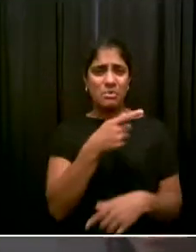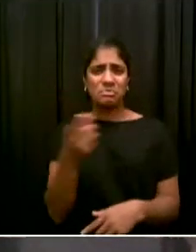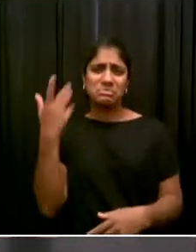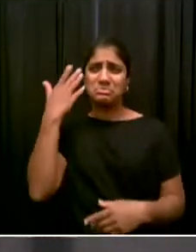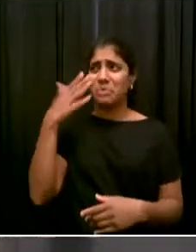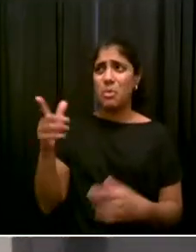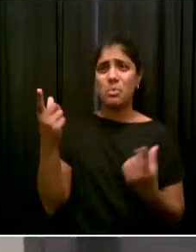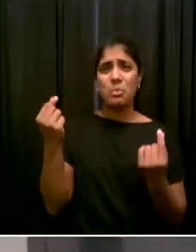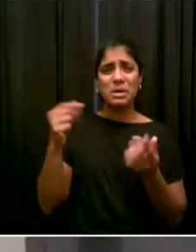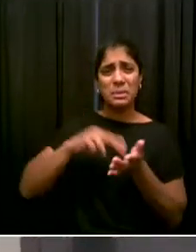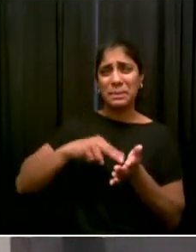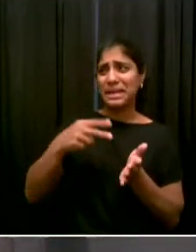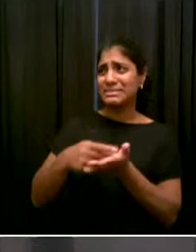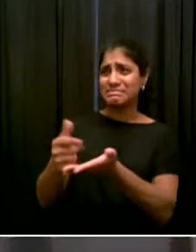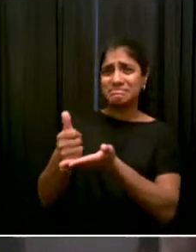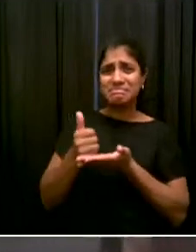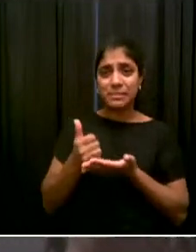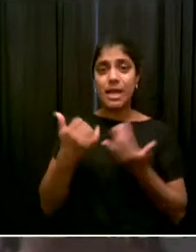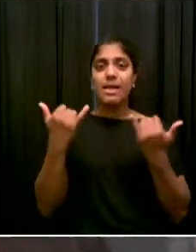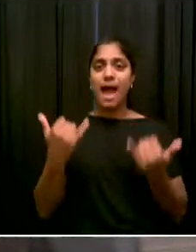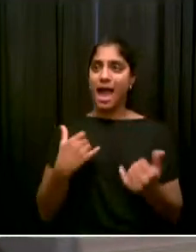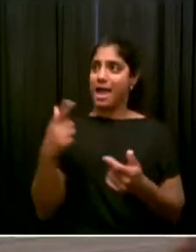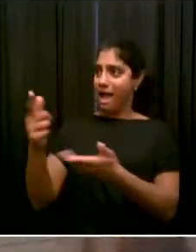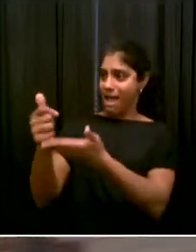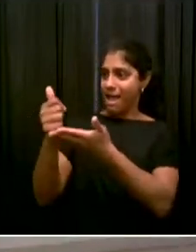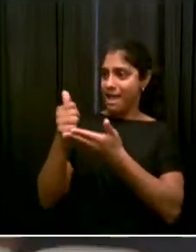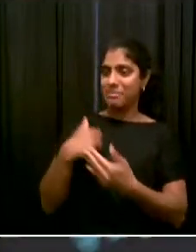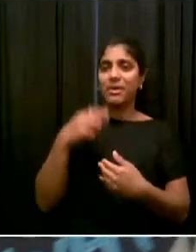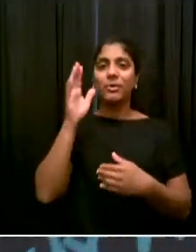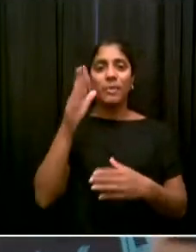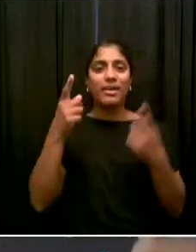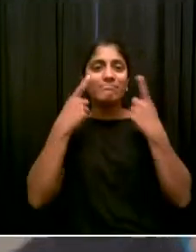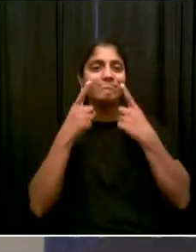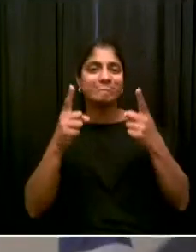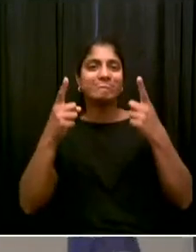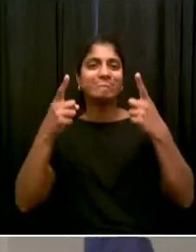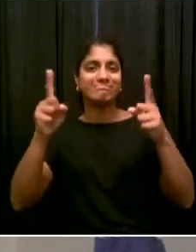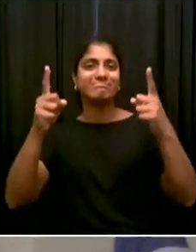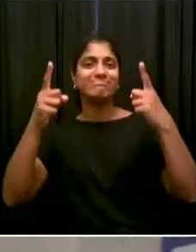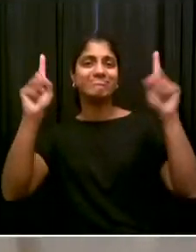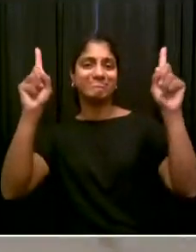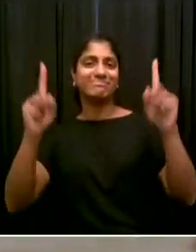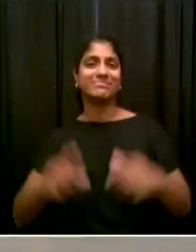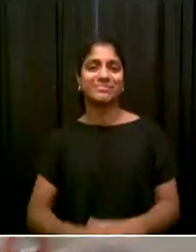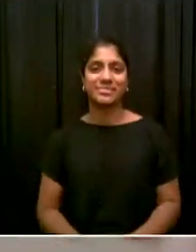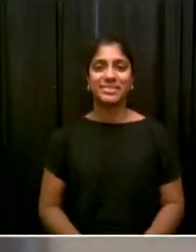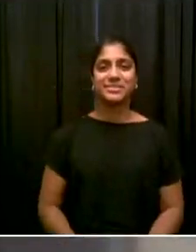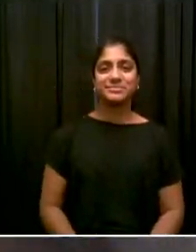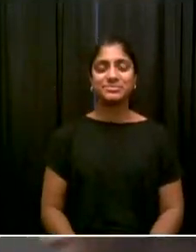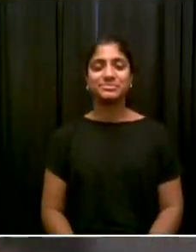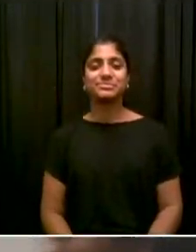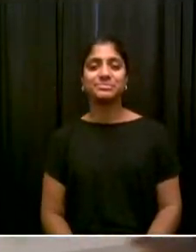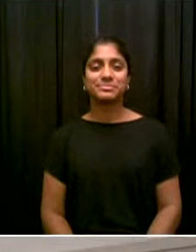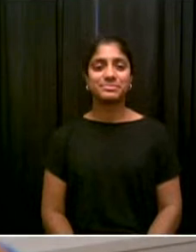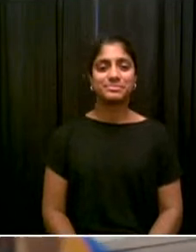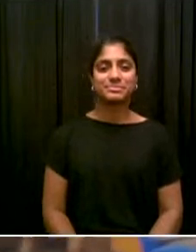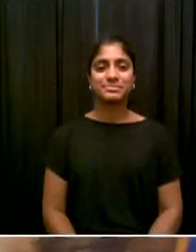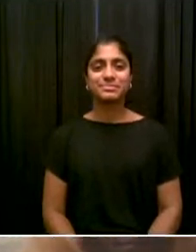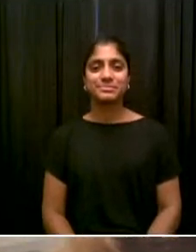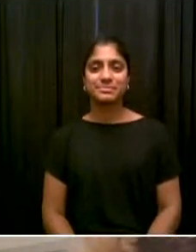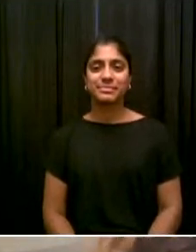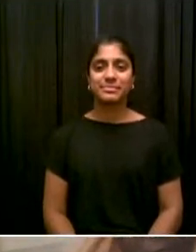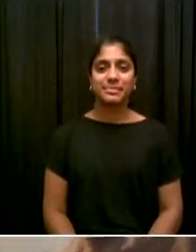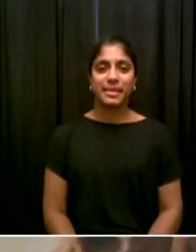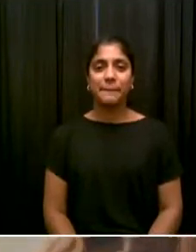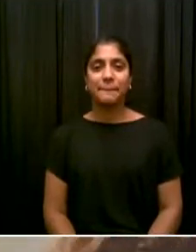mean. You gon' know what I mean. You're queen. You don't need to hide yourself from